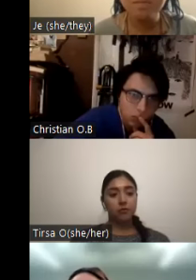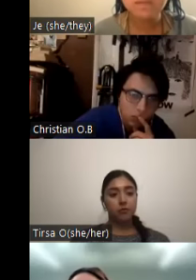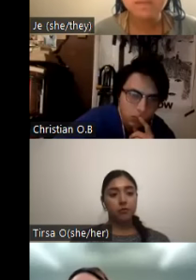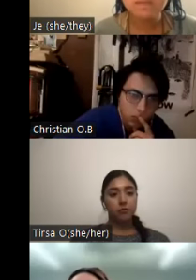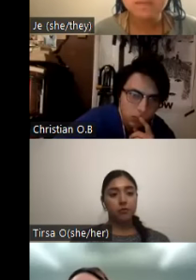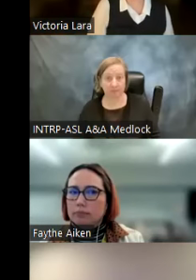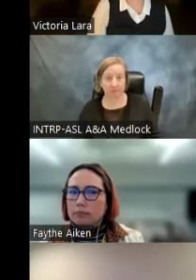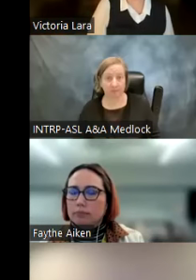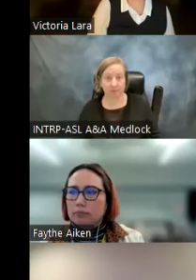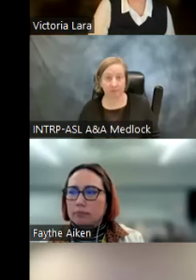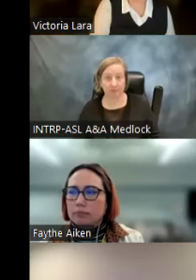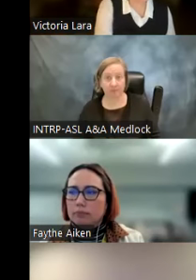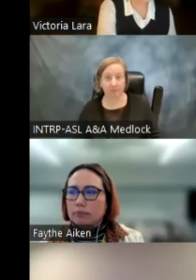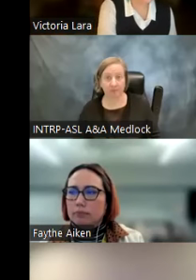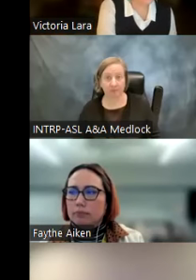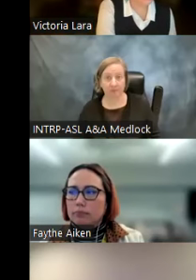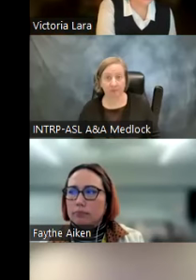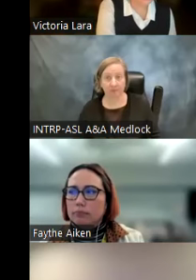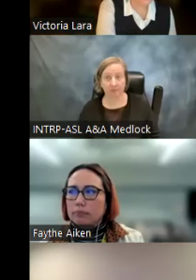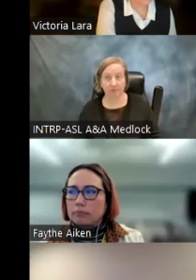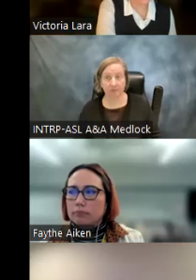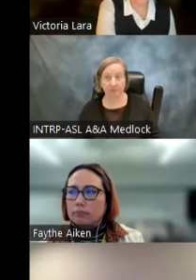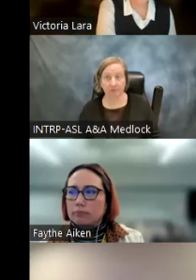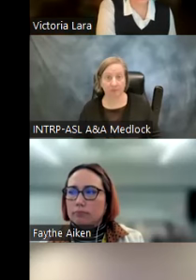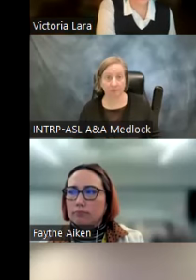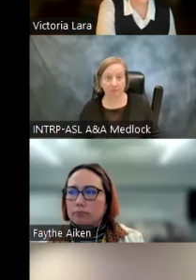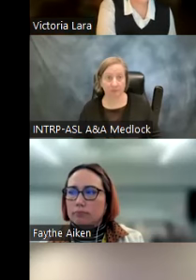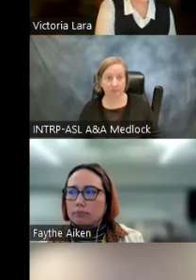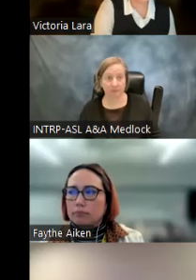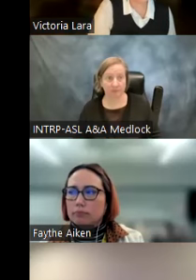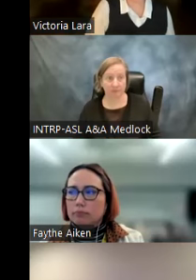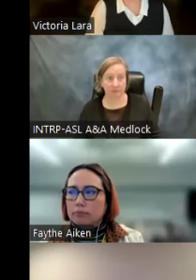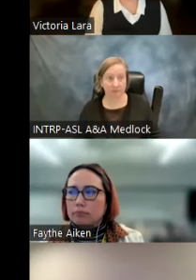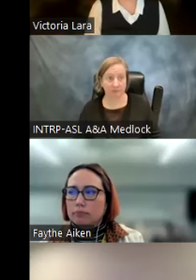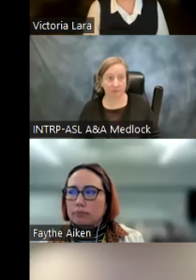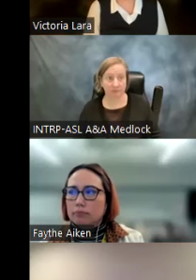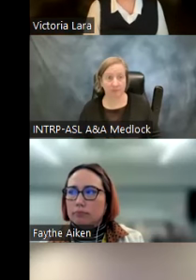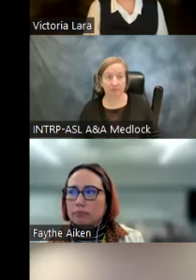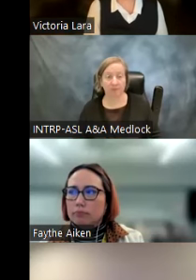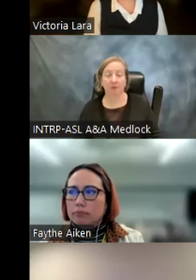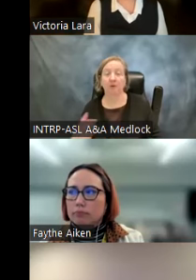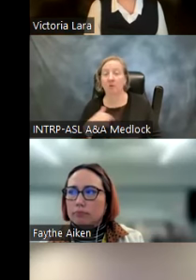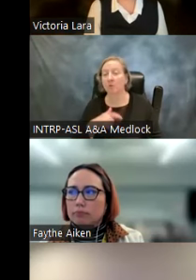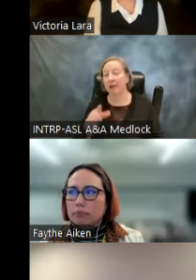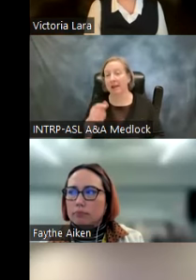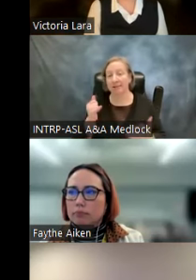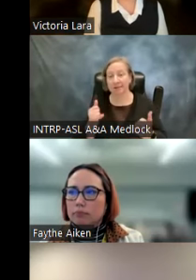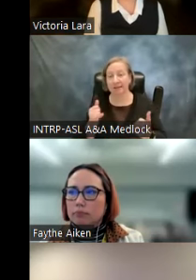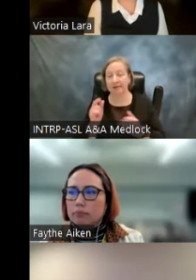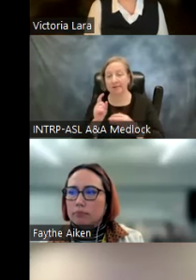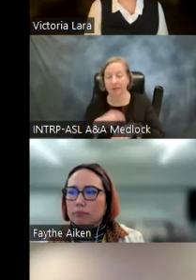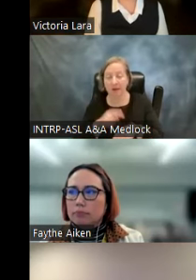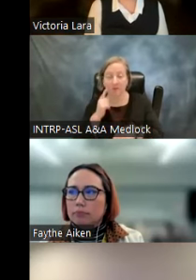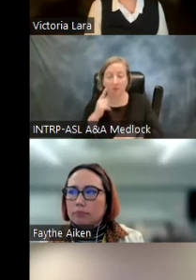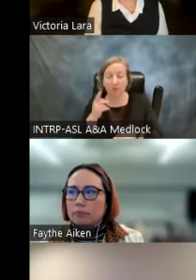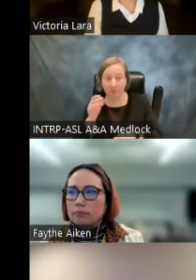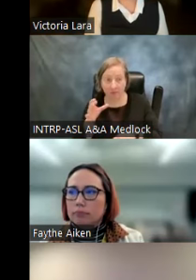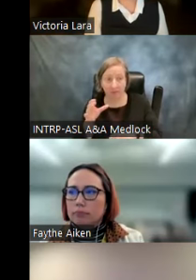It will be public comment. And we ask, this is the moment for the public that can